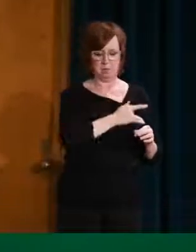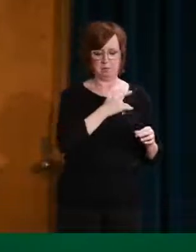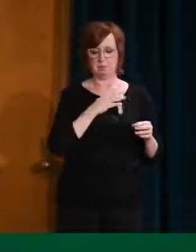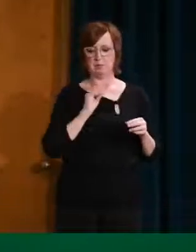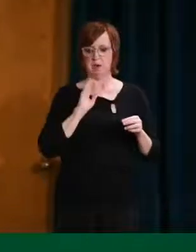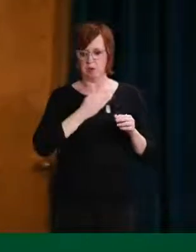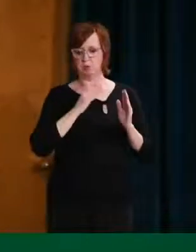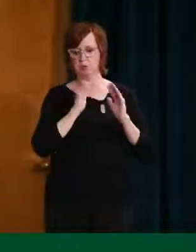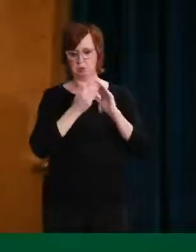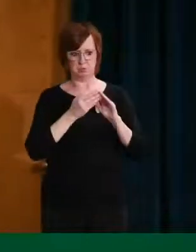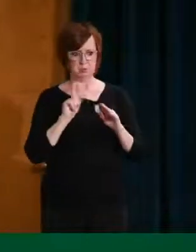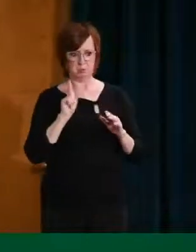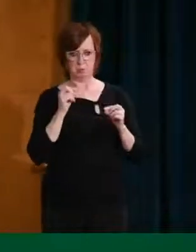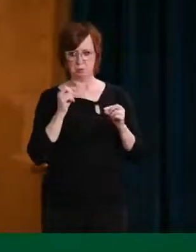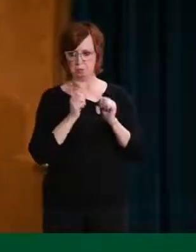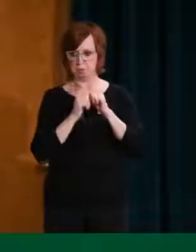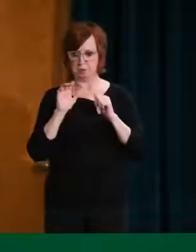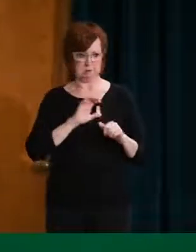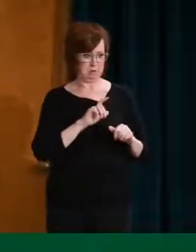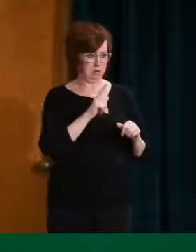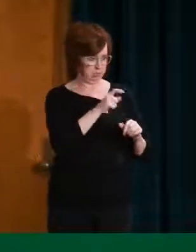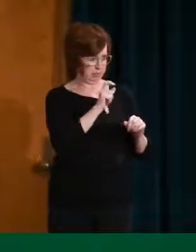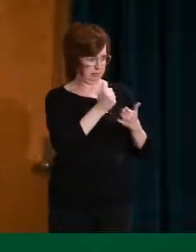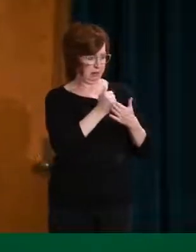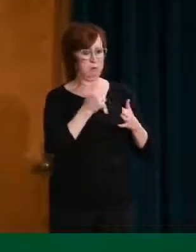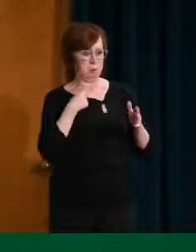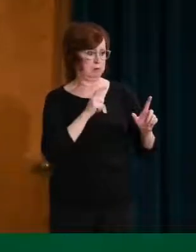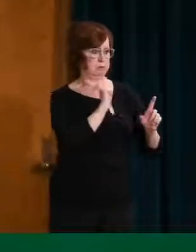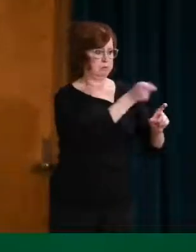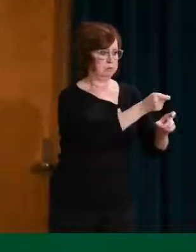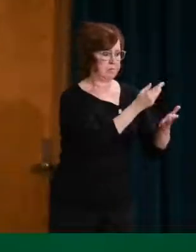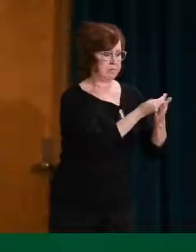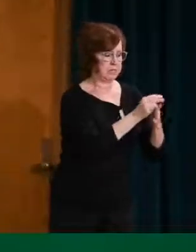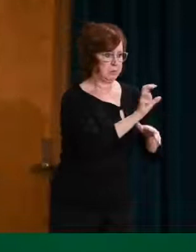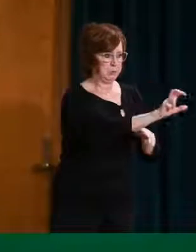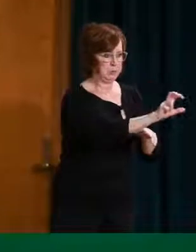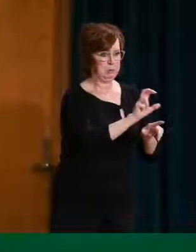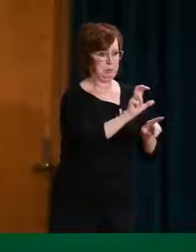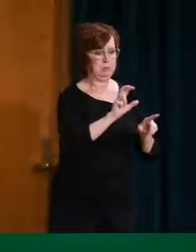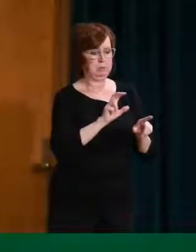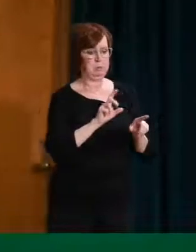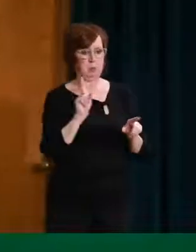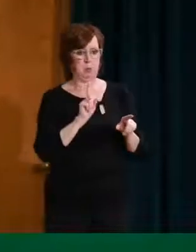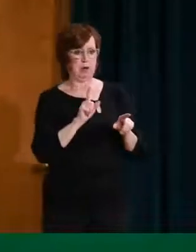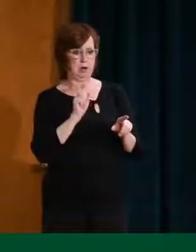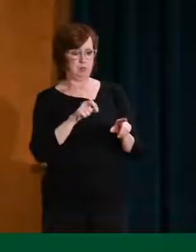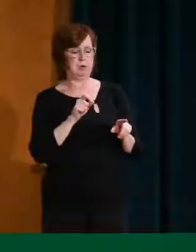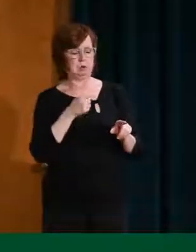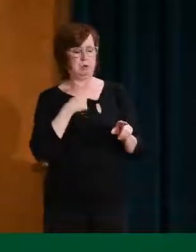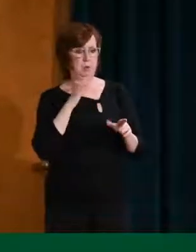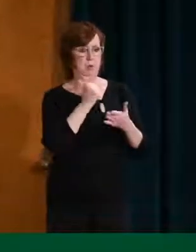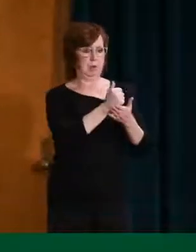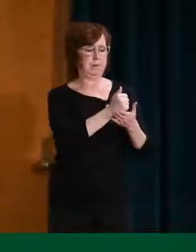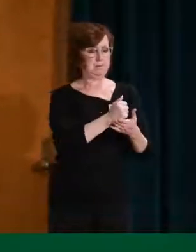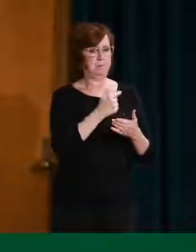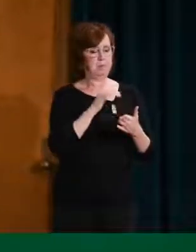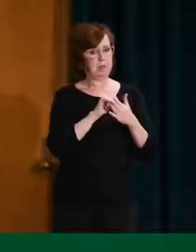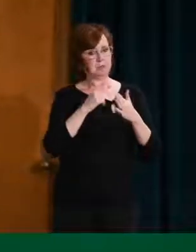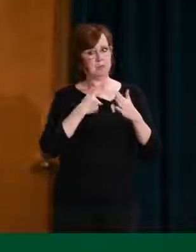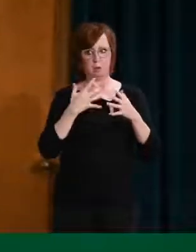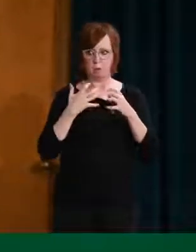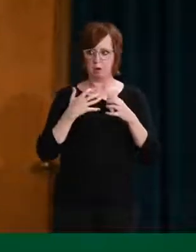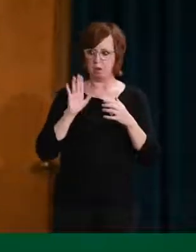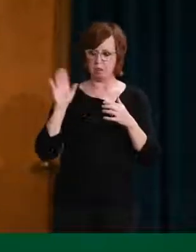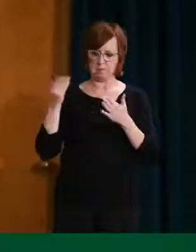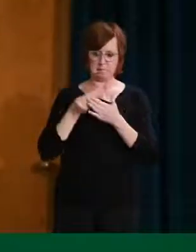our respective regions. We will also be discussing and thankful for the support